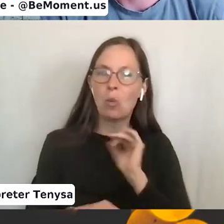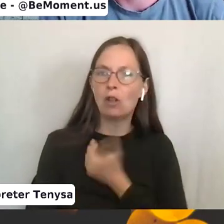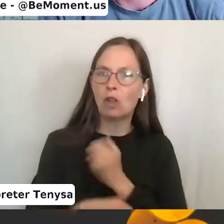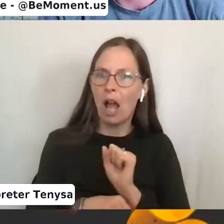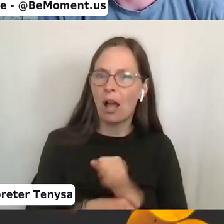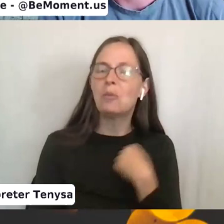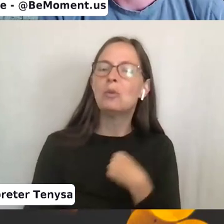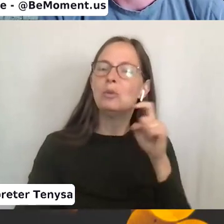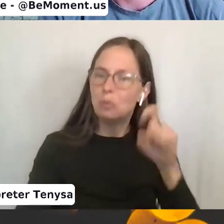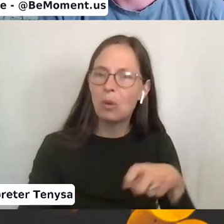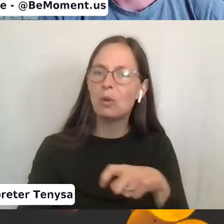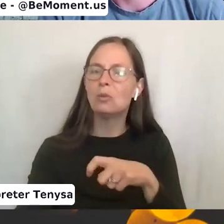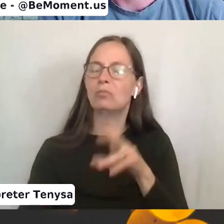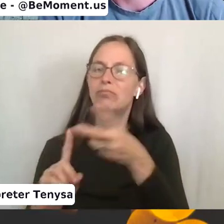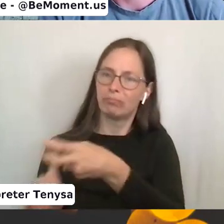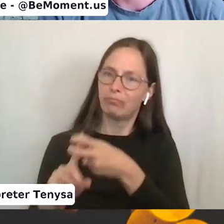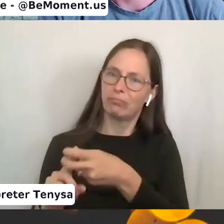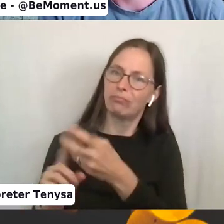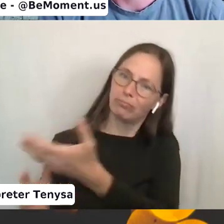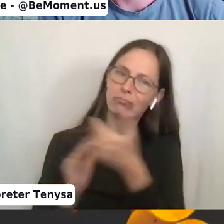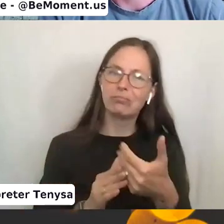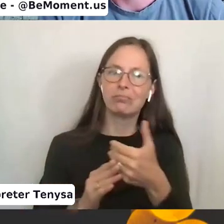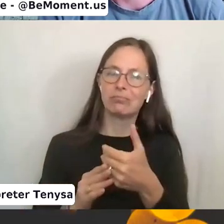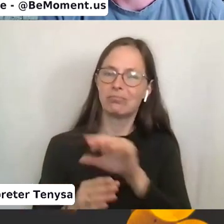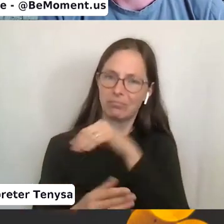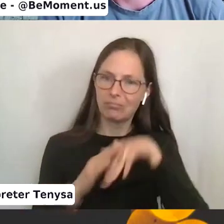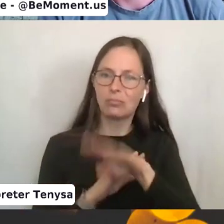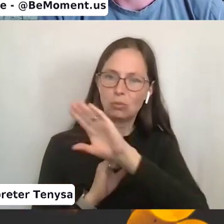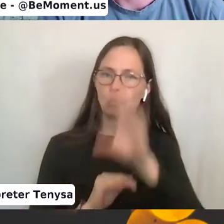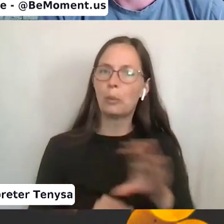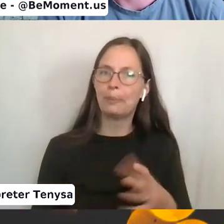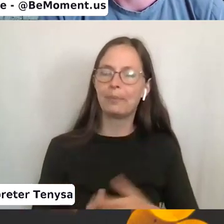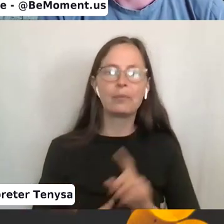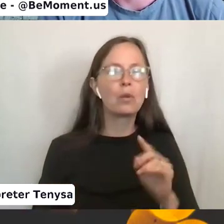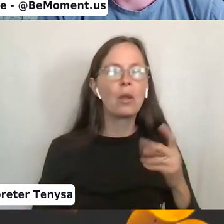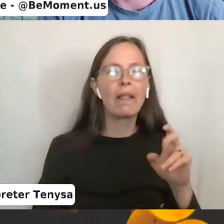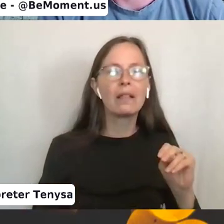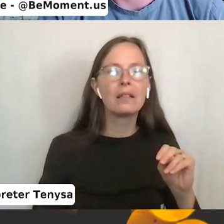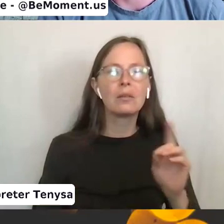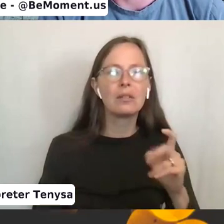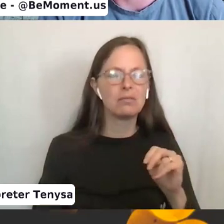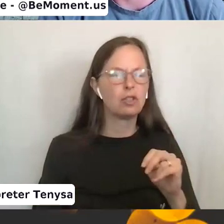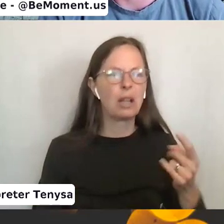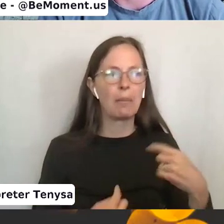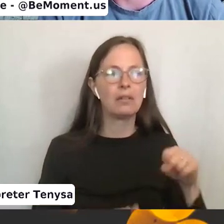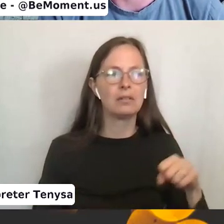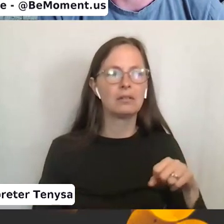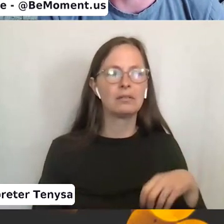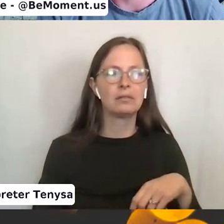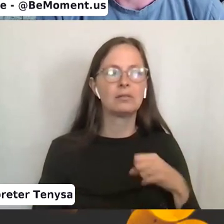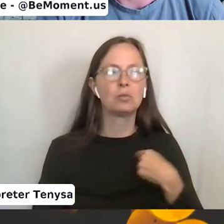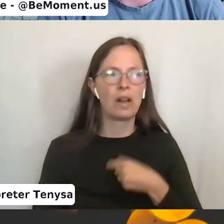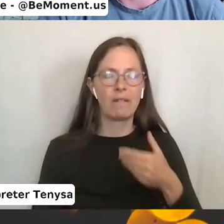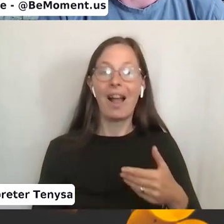are supposed to bring people in. Where's Helen? She's coming. Yeah. So we've invited you, Hi,